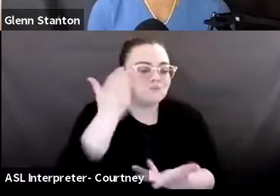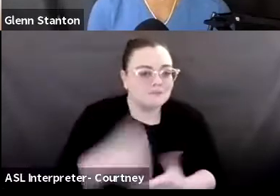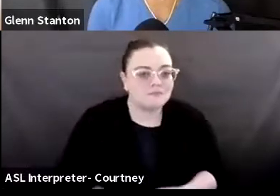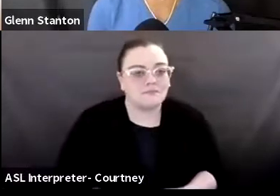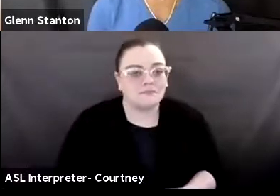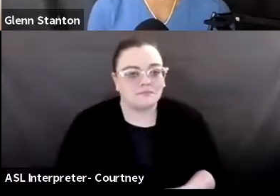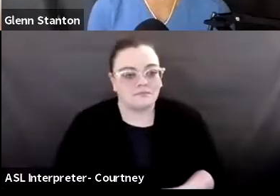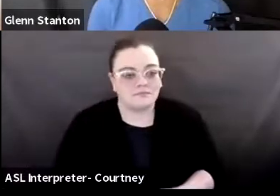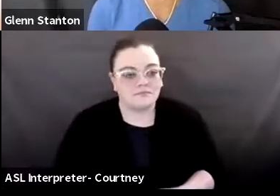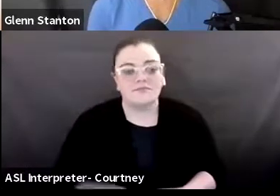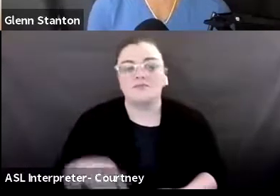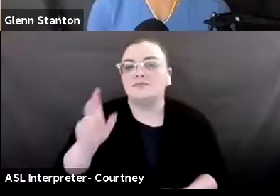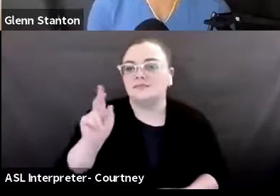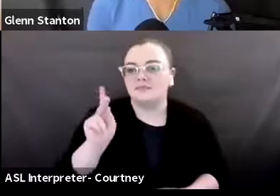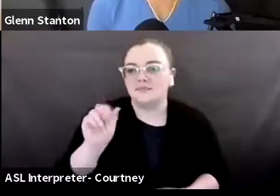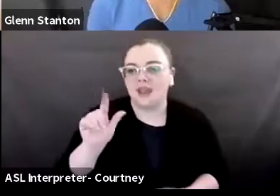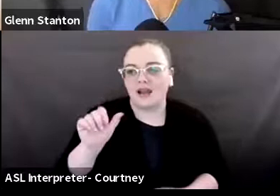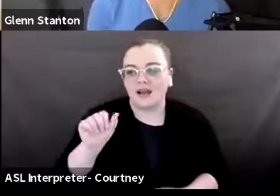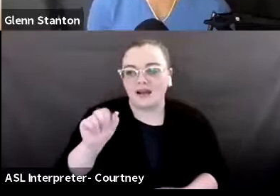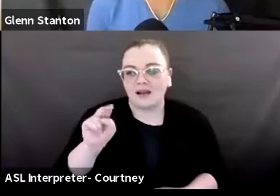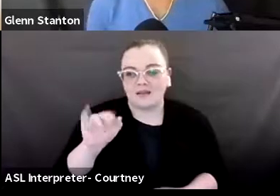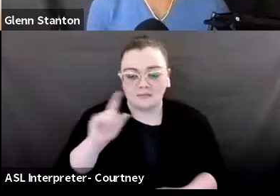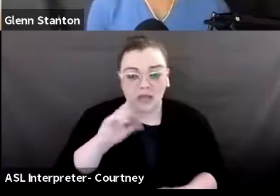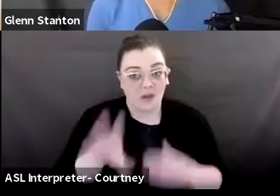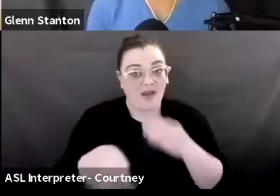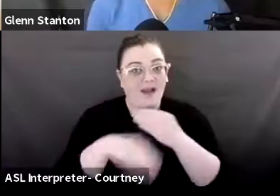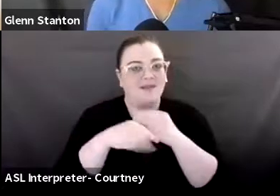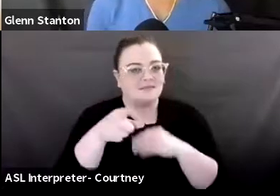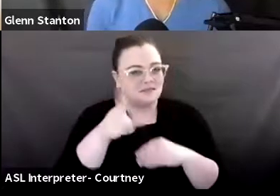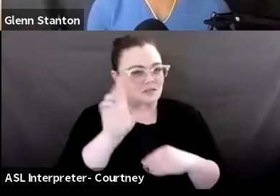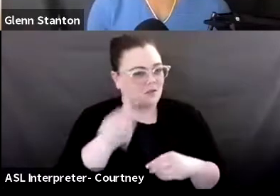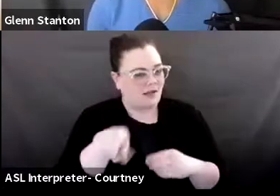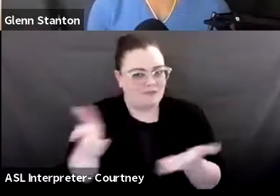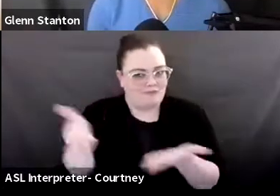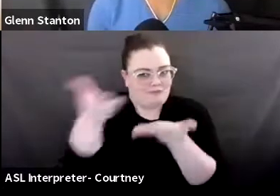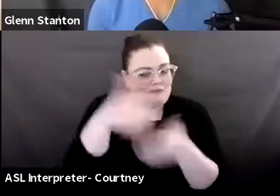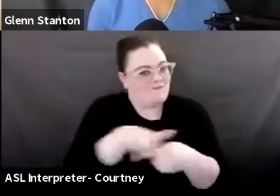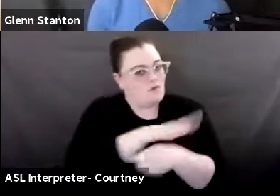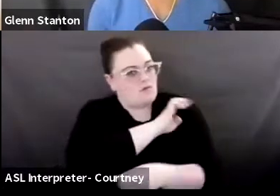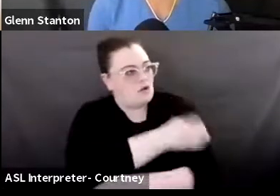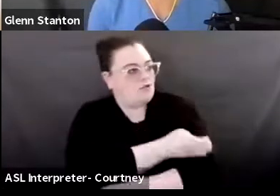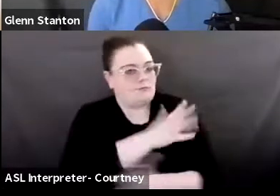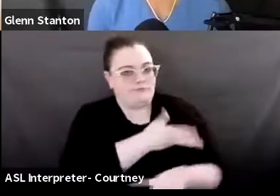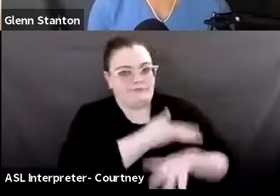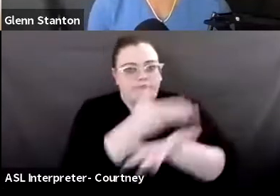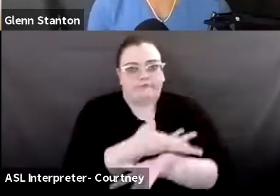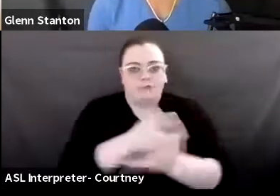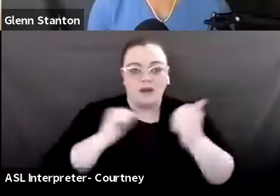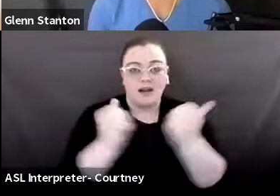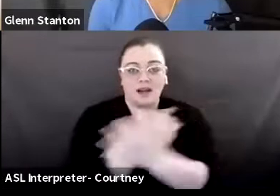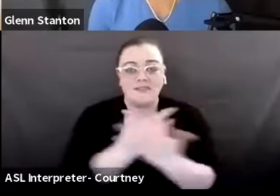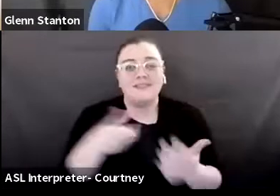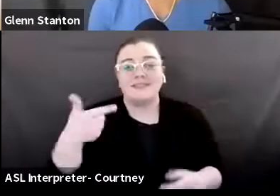I'll say this too, is that you have to bring full energy to everything, because it's like what Glenn was saying earlier about feeling like